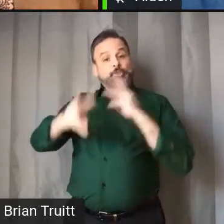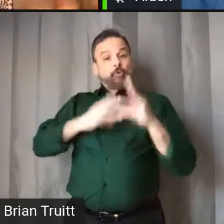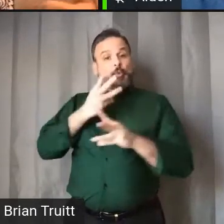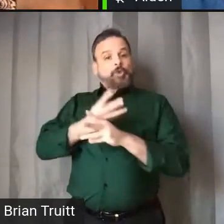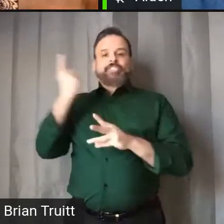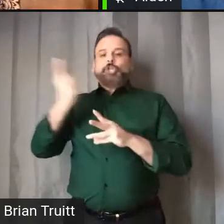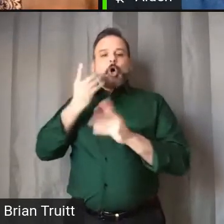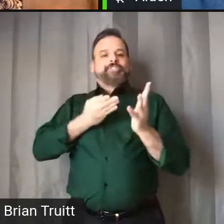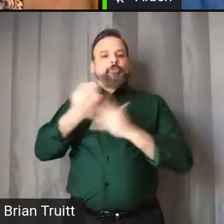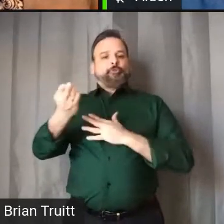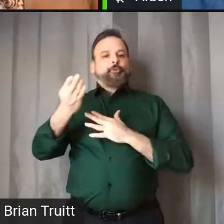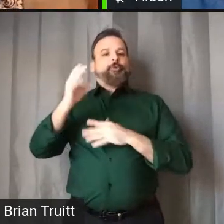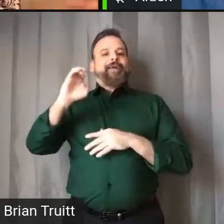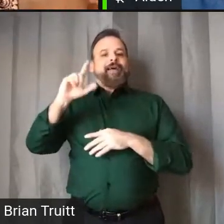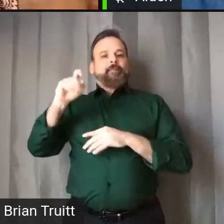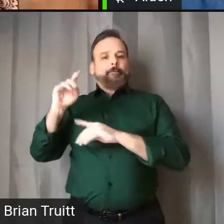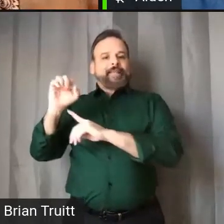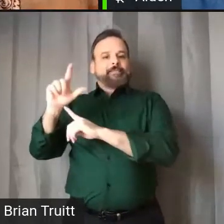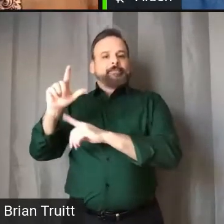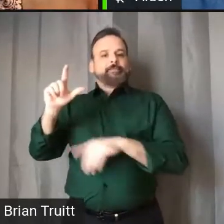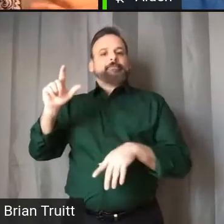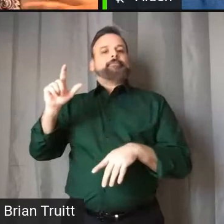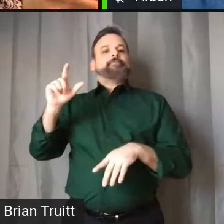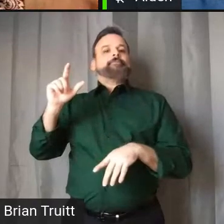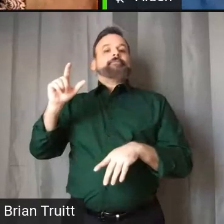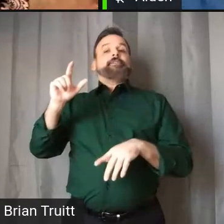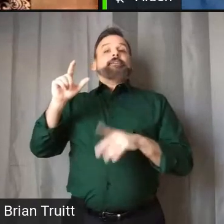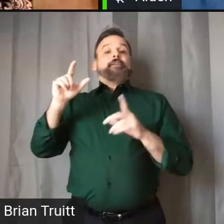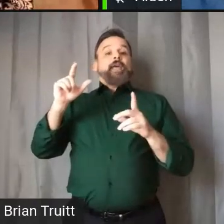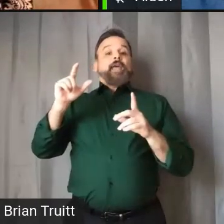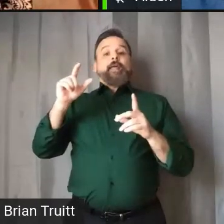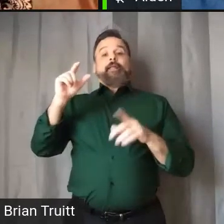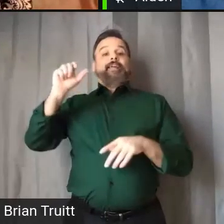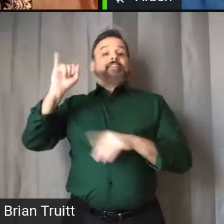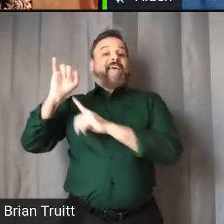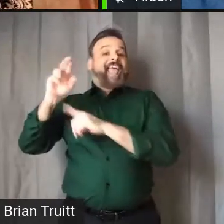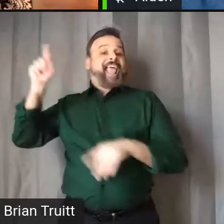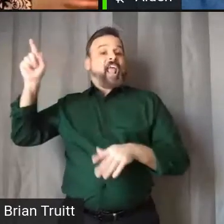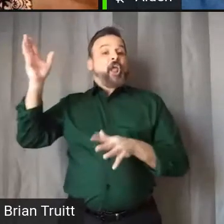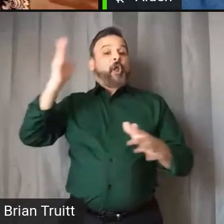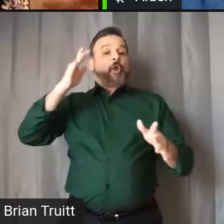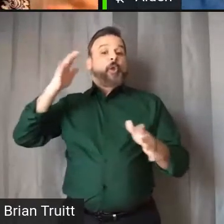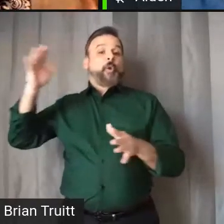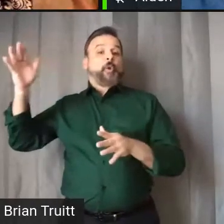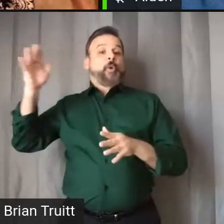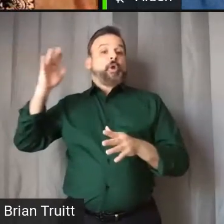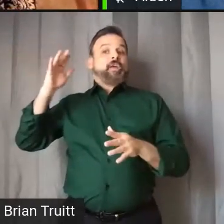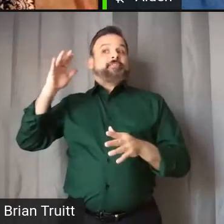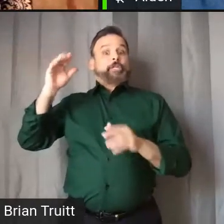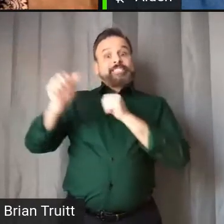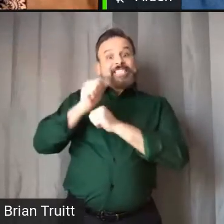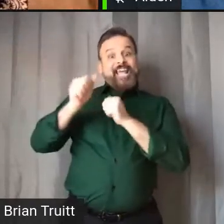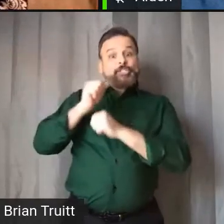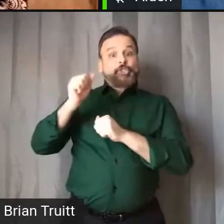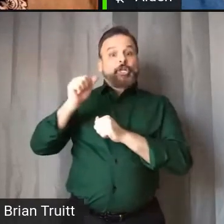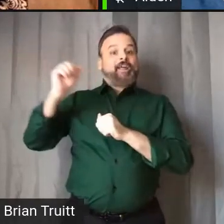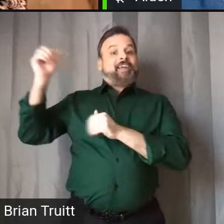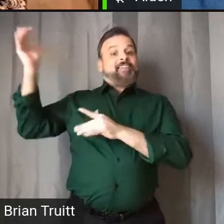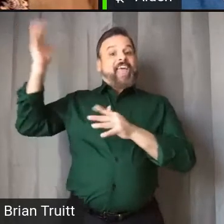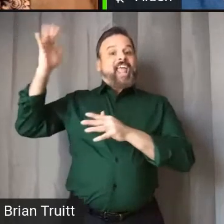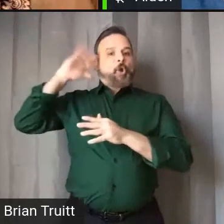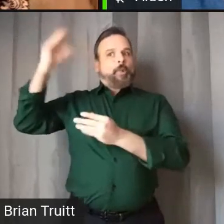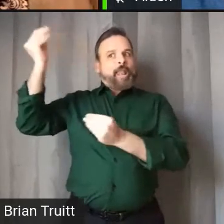the elements. And, you know, the air, you know, interacts with her and will whisper, you know, if there's danger, it'll kind of let her know. And so